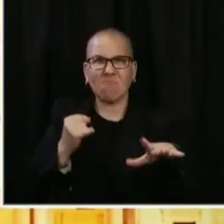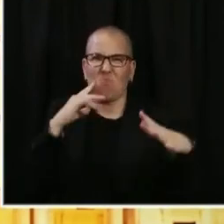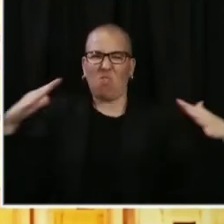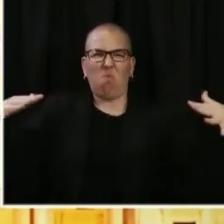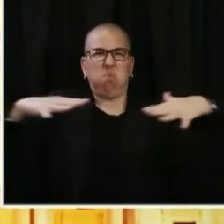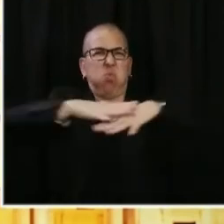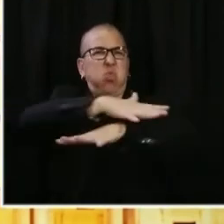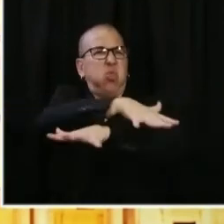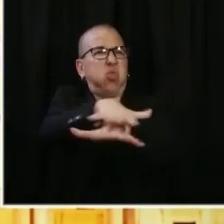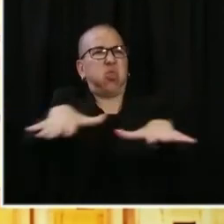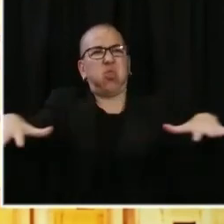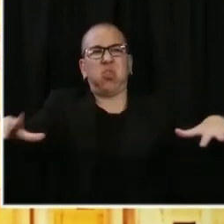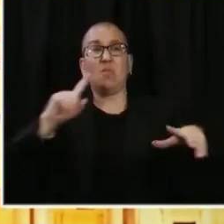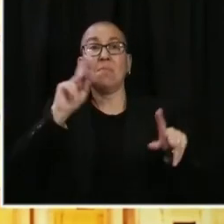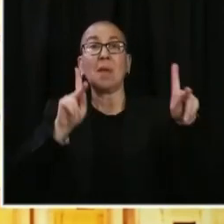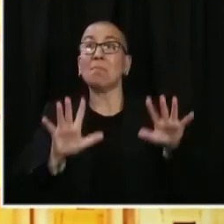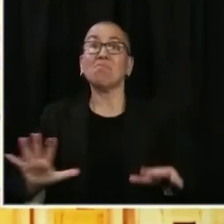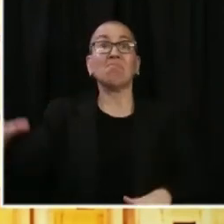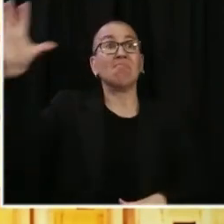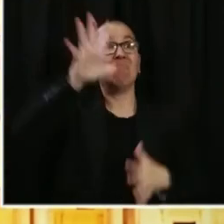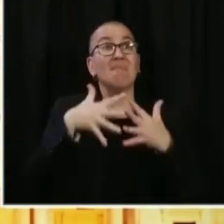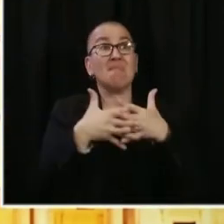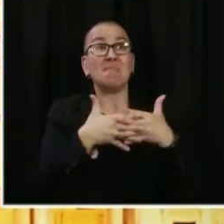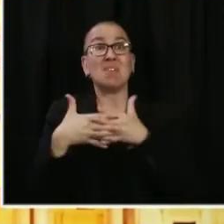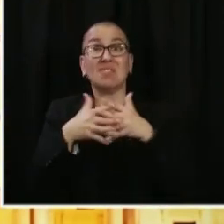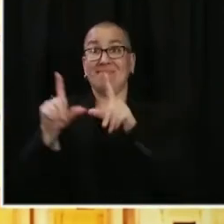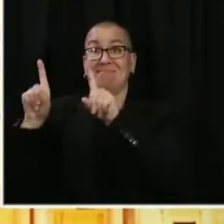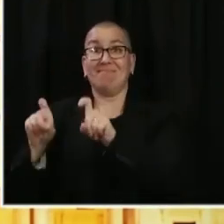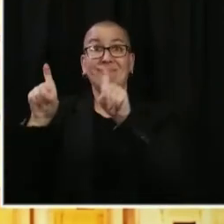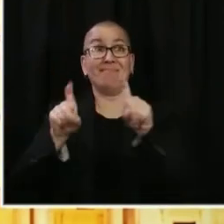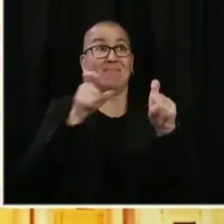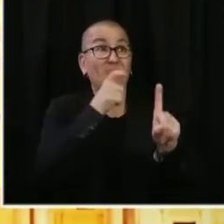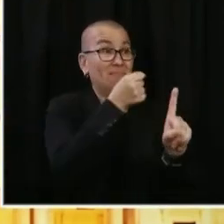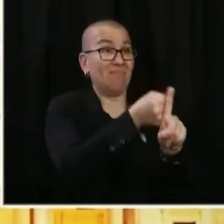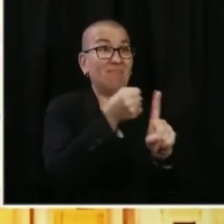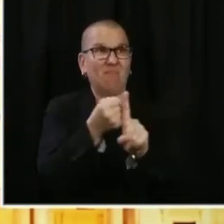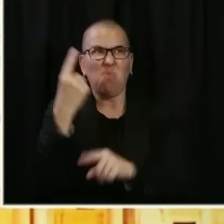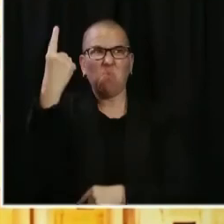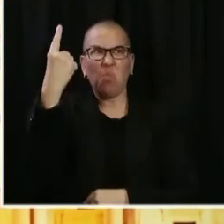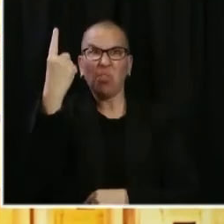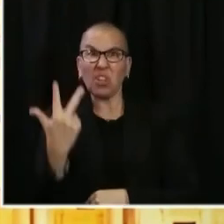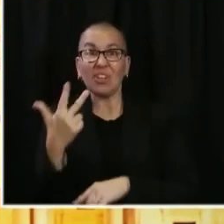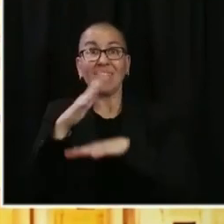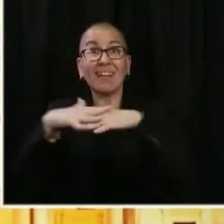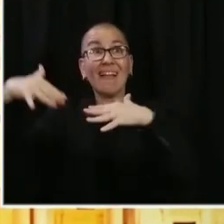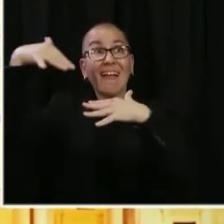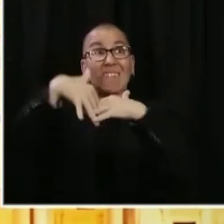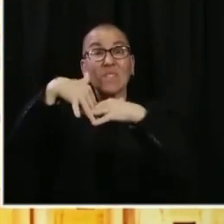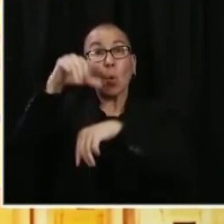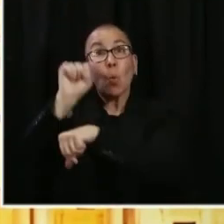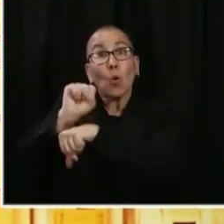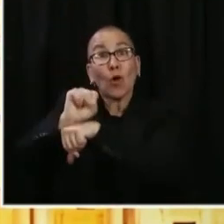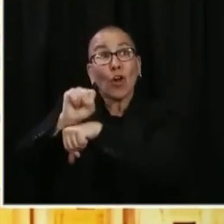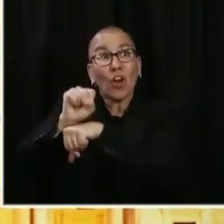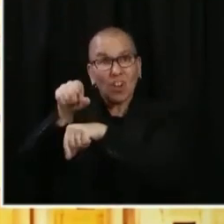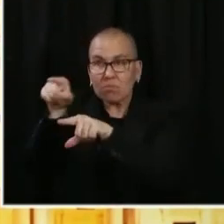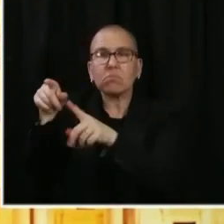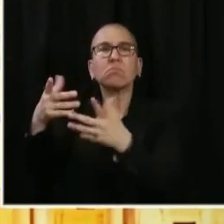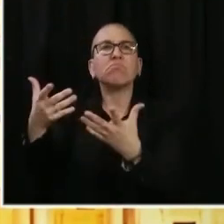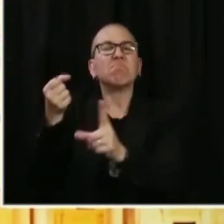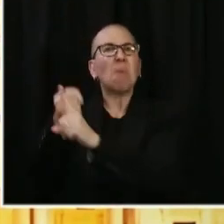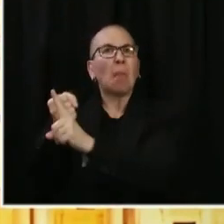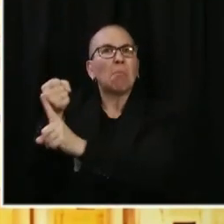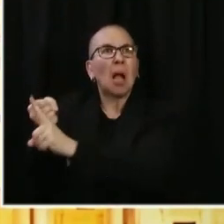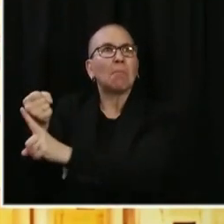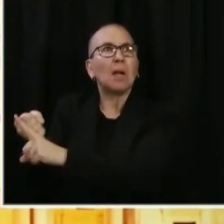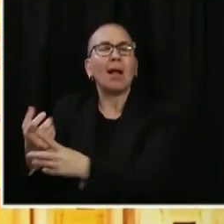for COVID-19. Since this pandemic struck, a third of the Native American workforce is newly unemployed. We must not look away